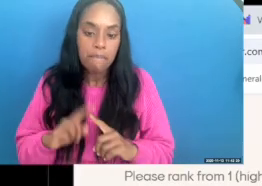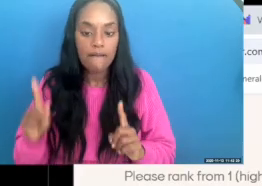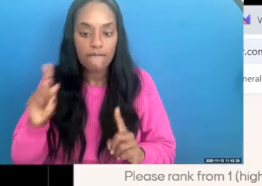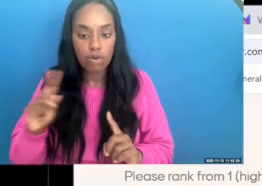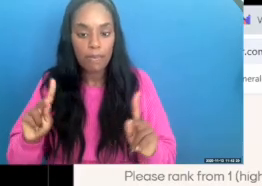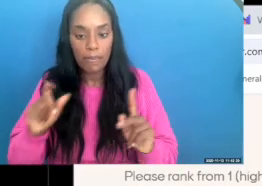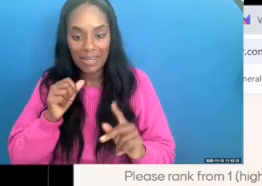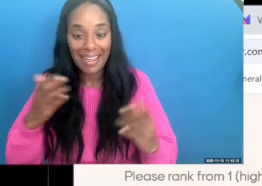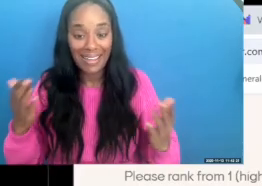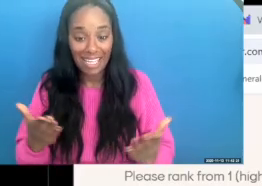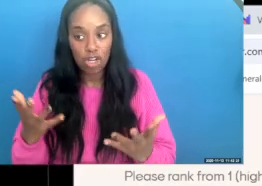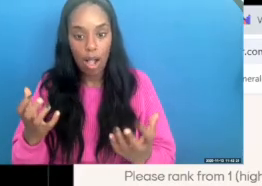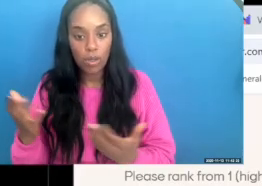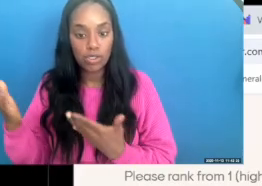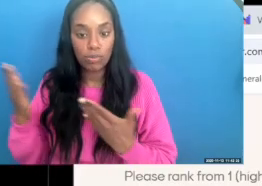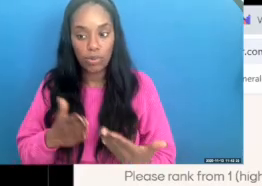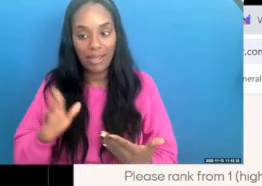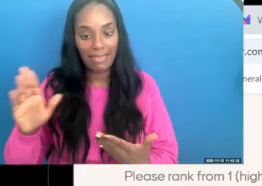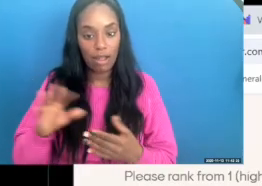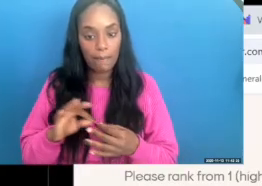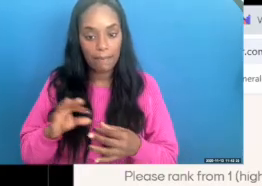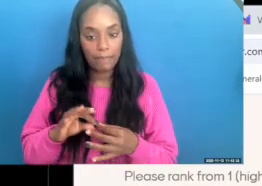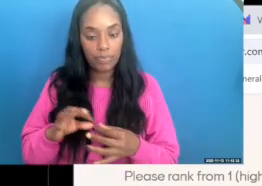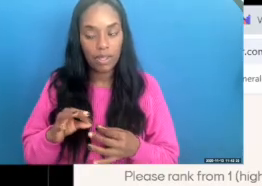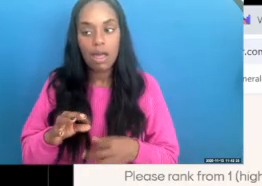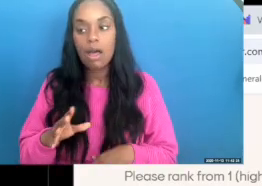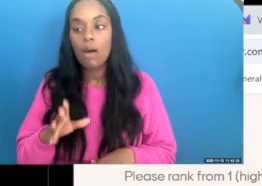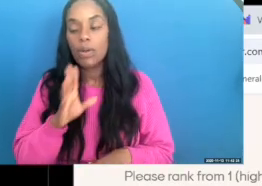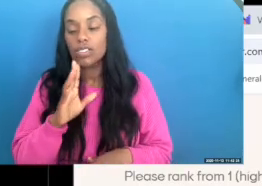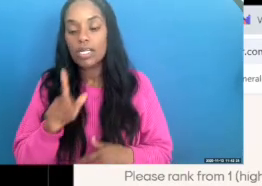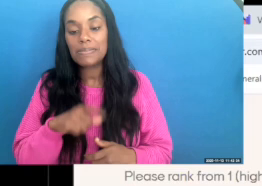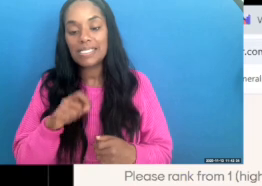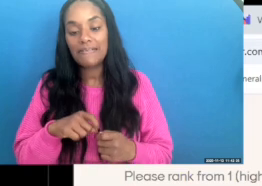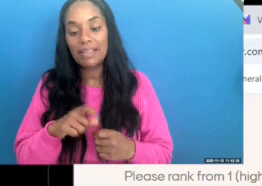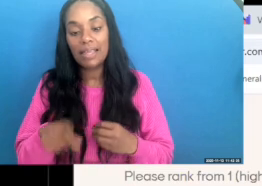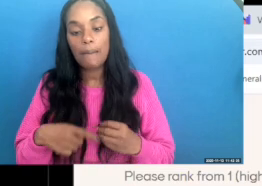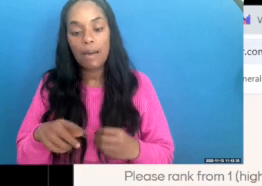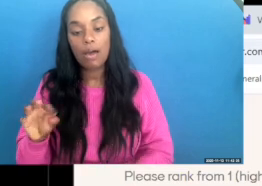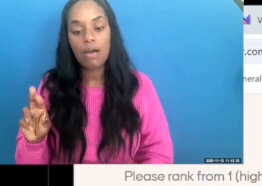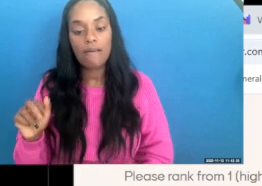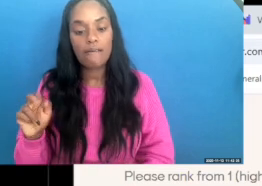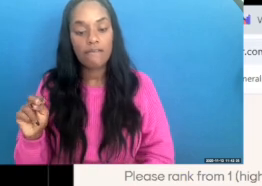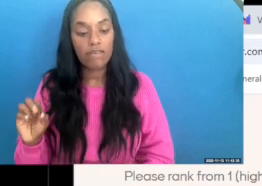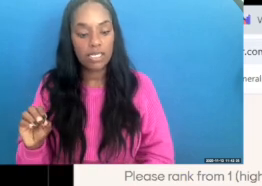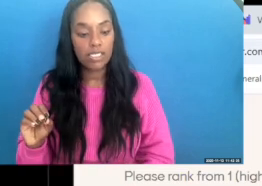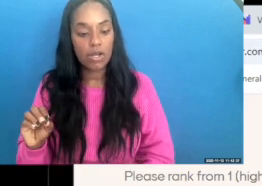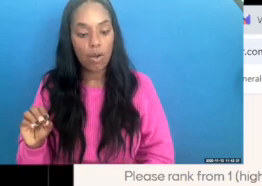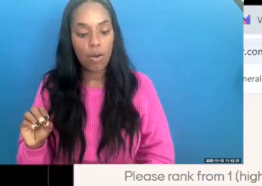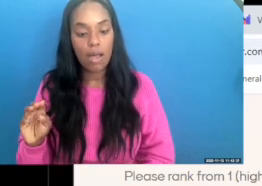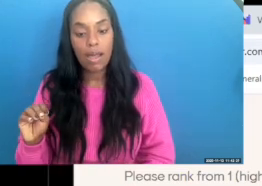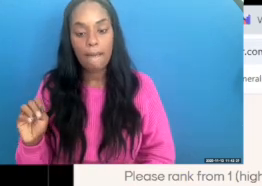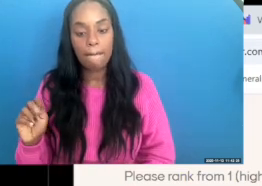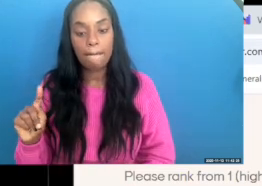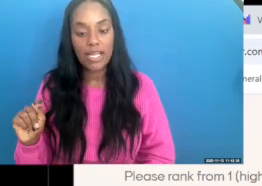there are folks, awardees that we heard on the line, but folks who are not in the room, I just want to bring those voices into the